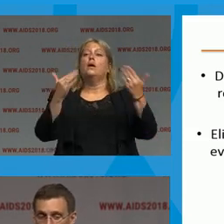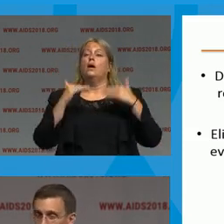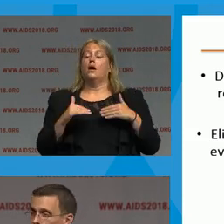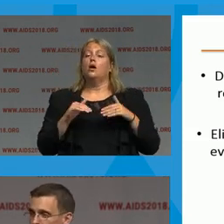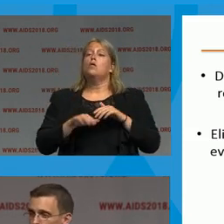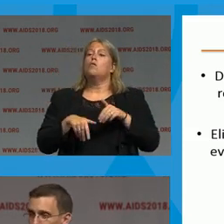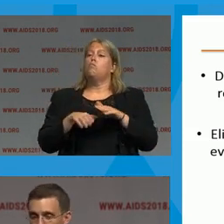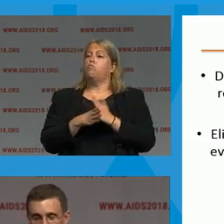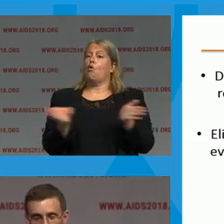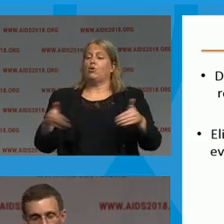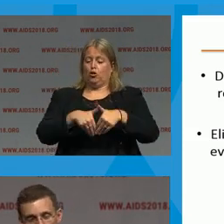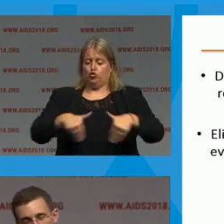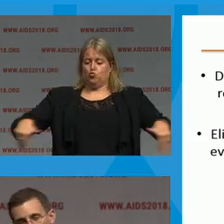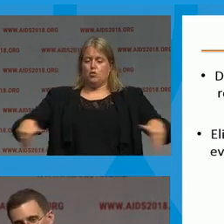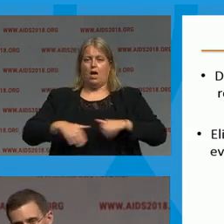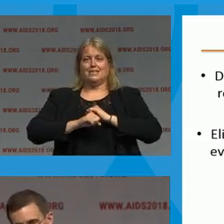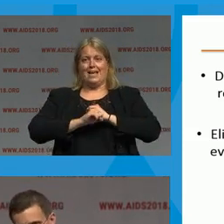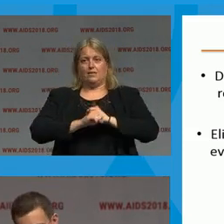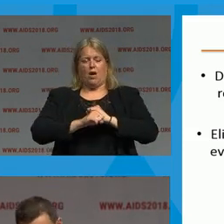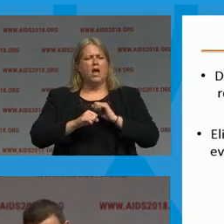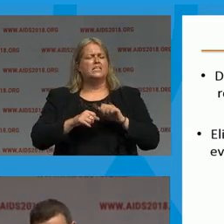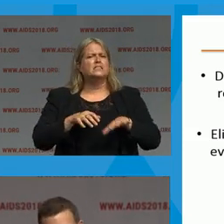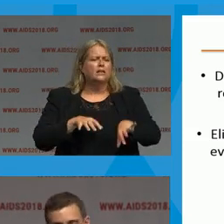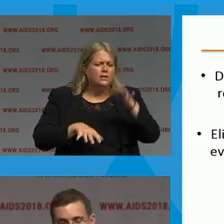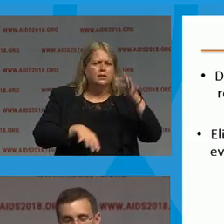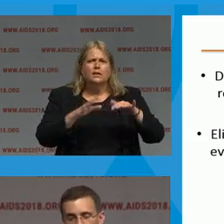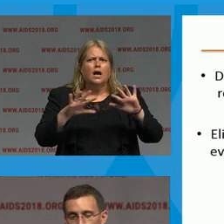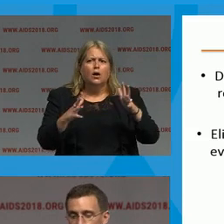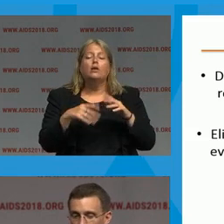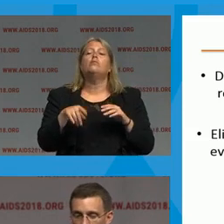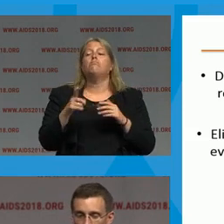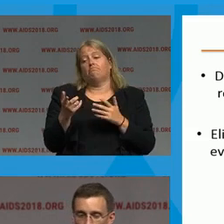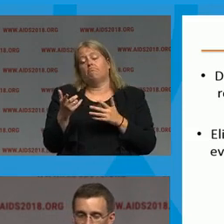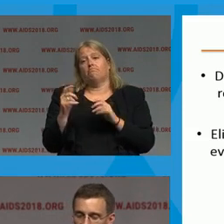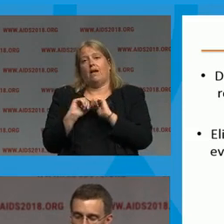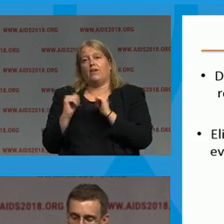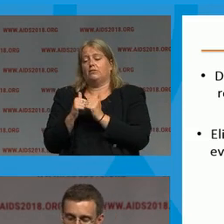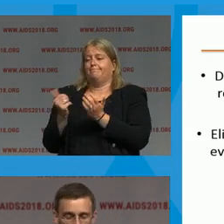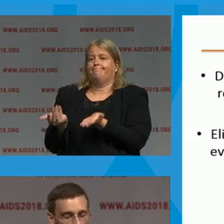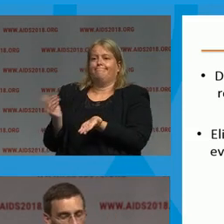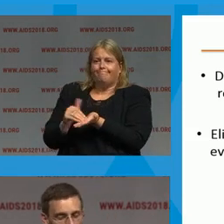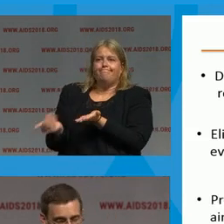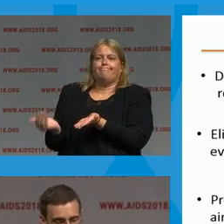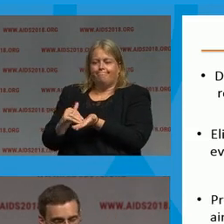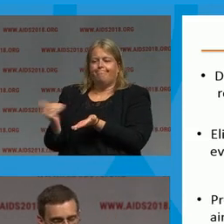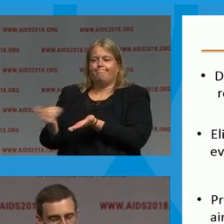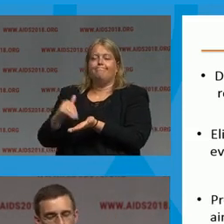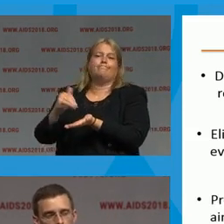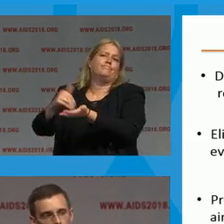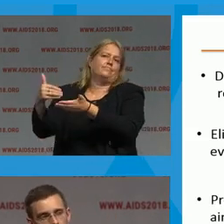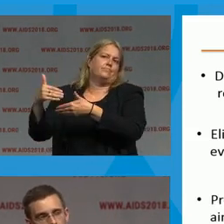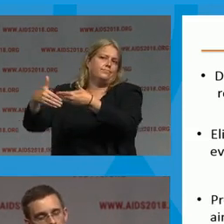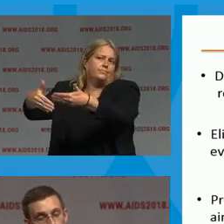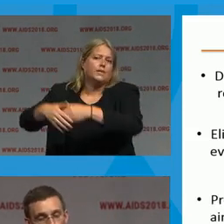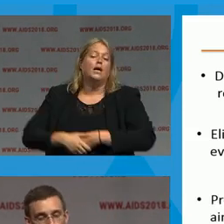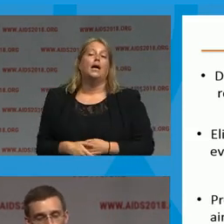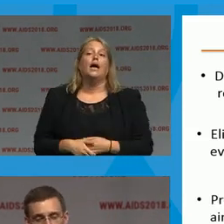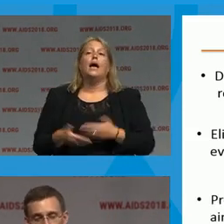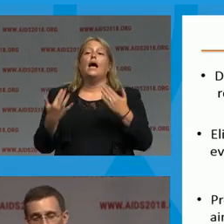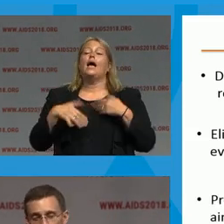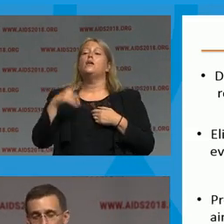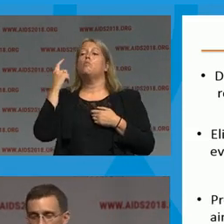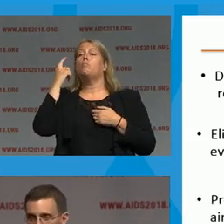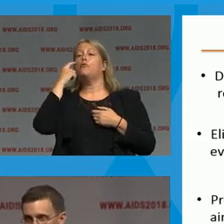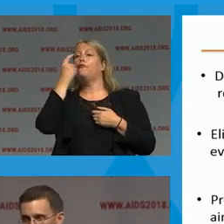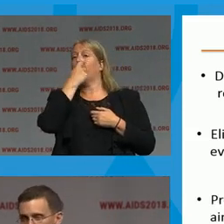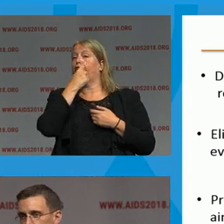neutralizing antibodies is being pursued through iterative evaluation of engineered antigens. And proof of principle